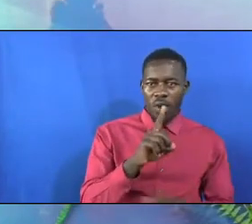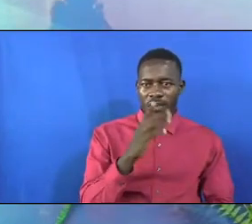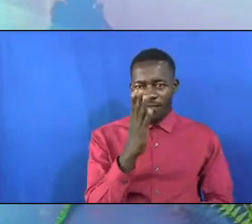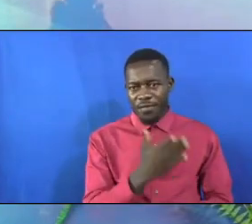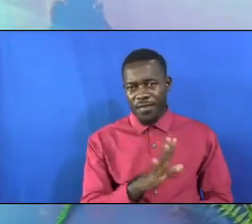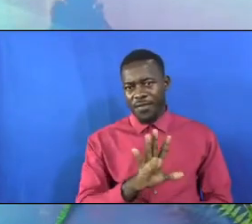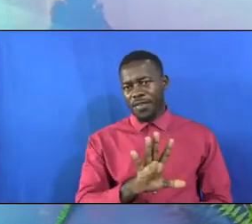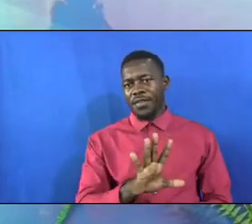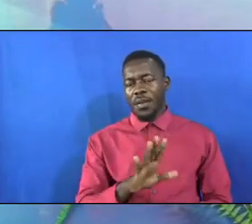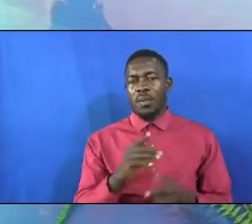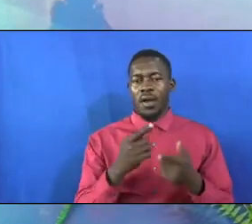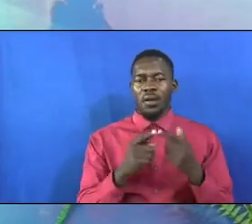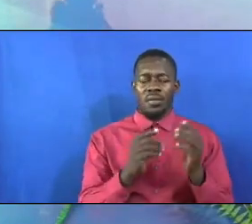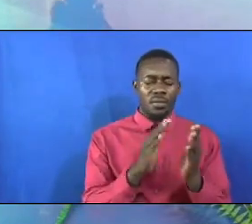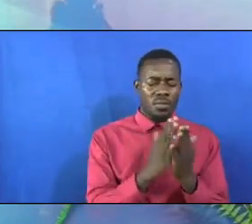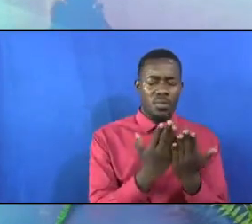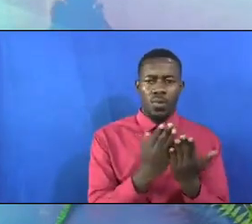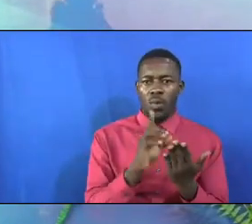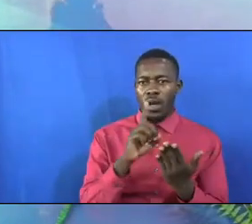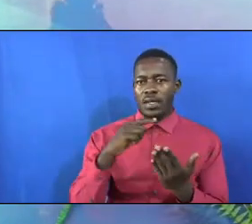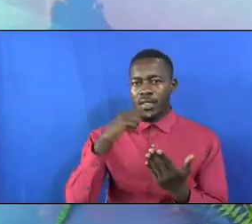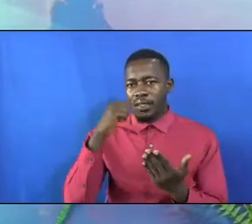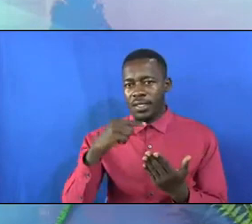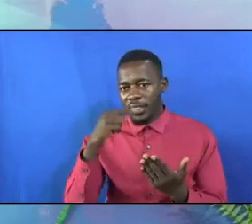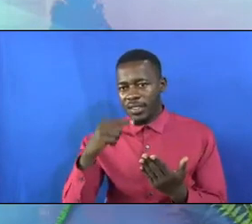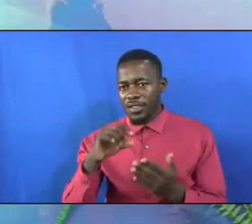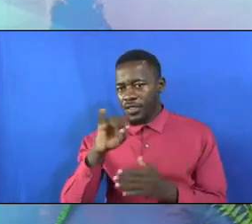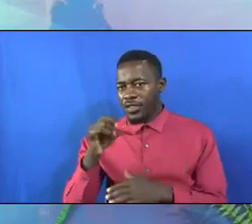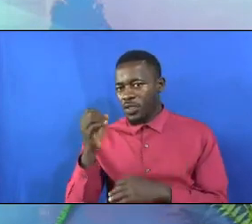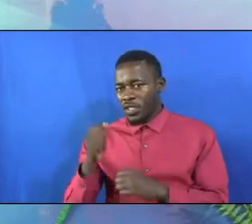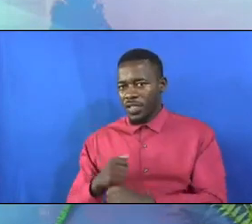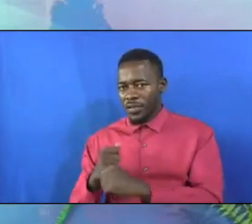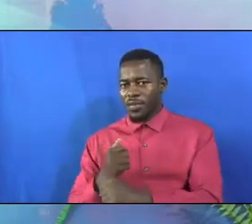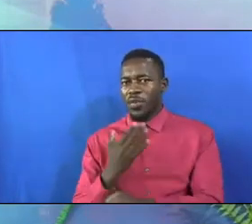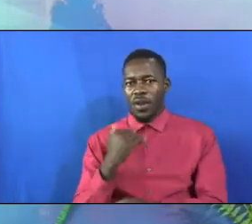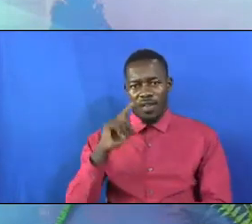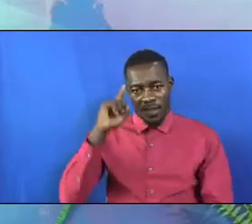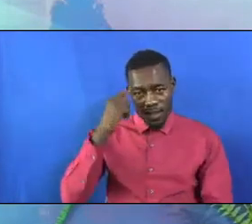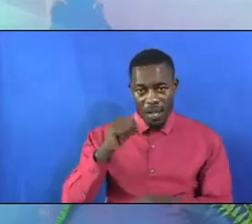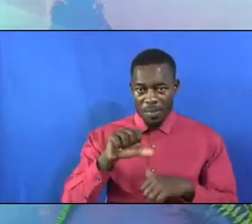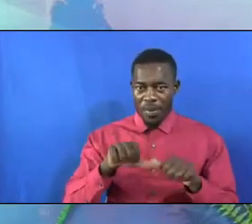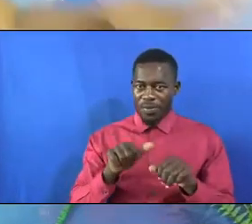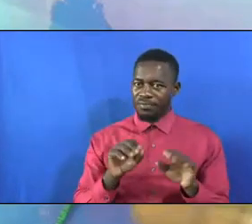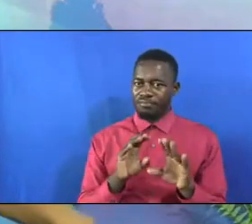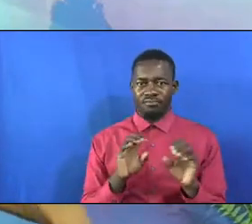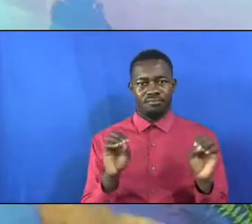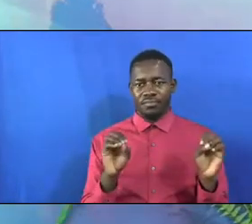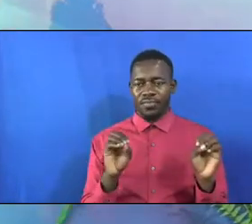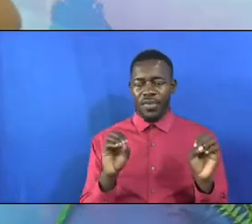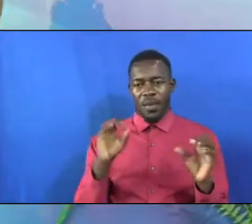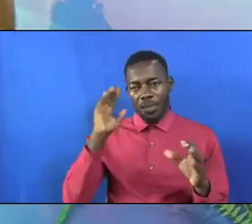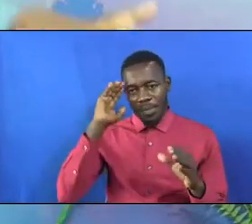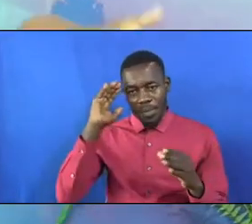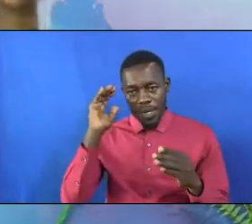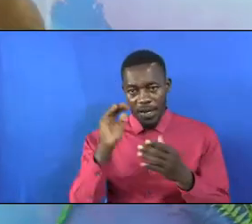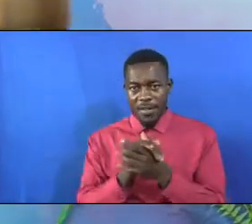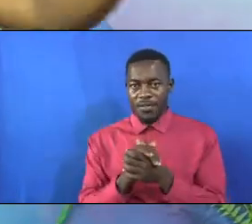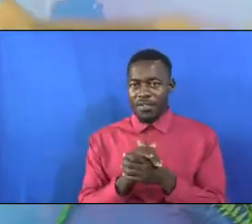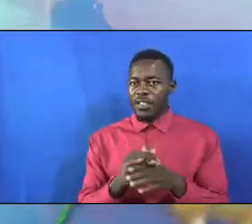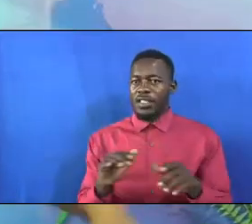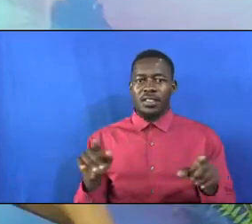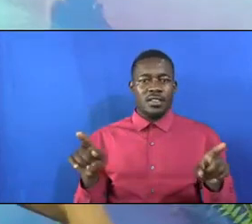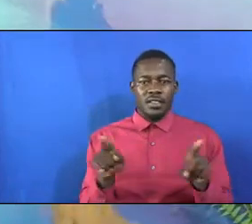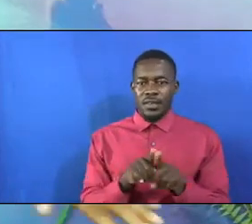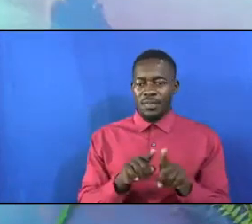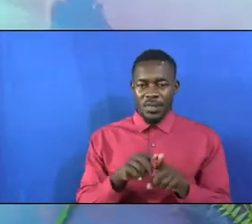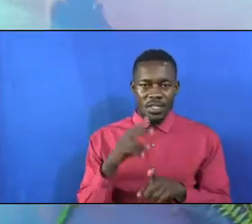us that he did not want to think about that. He lived like he did not see that as